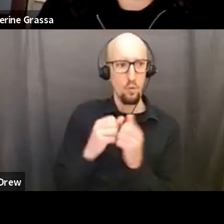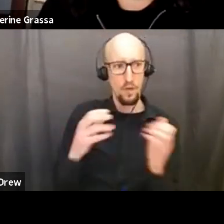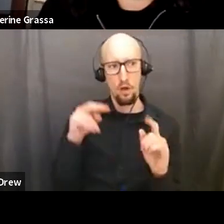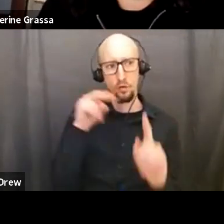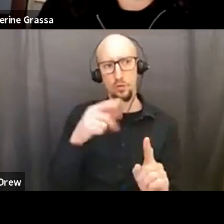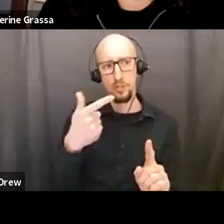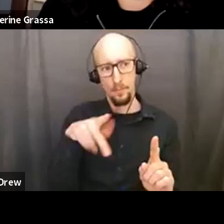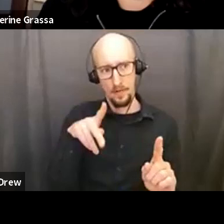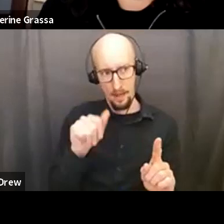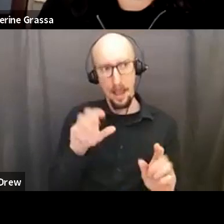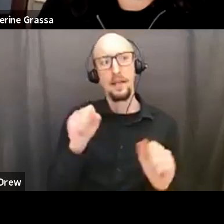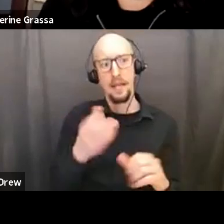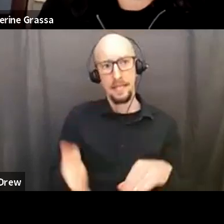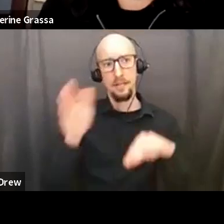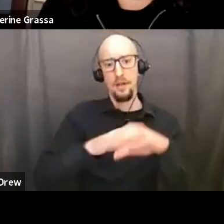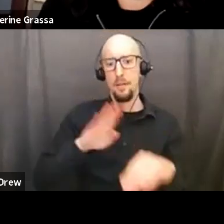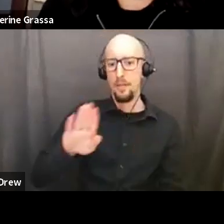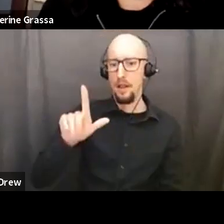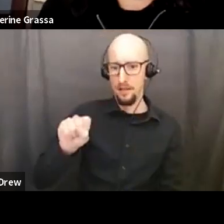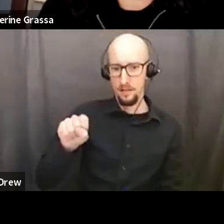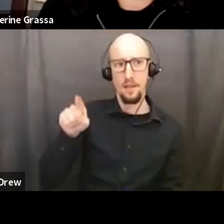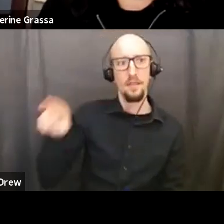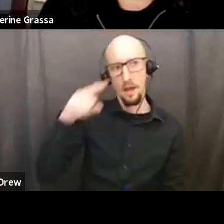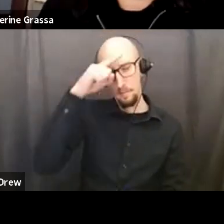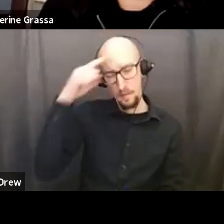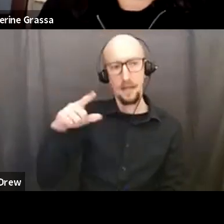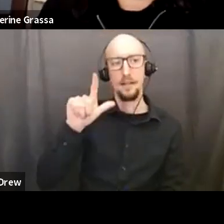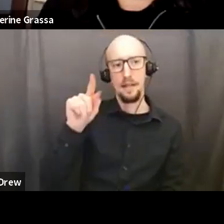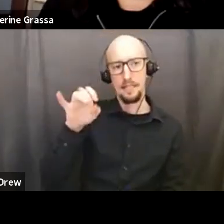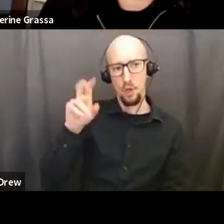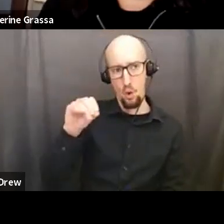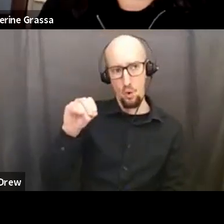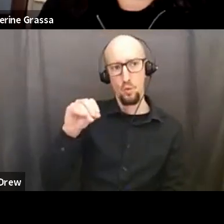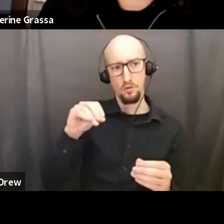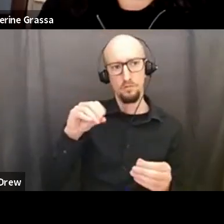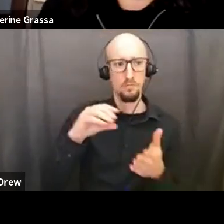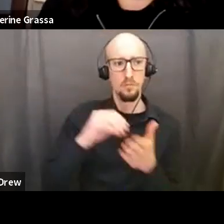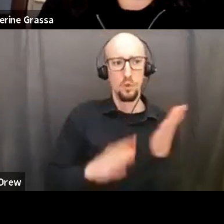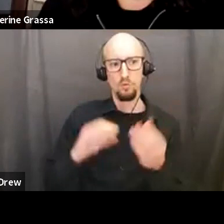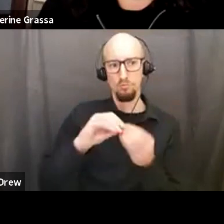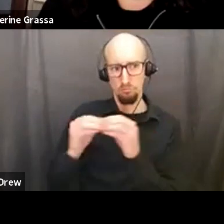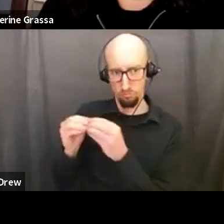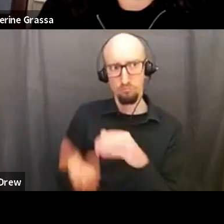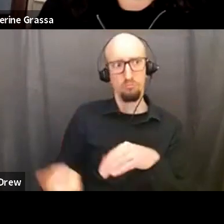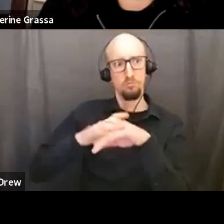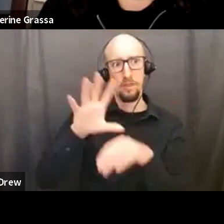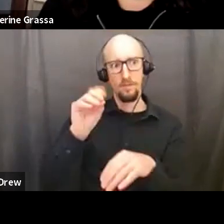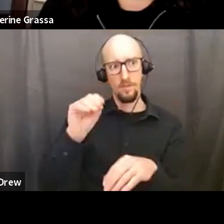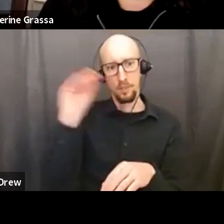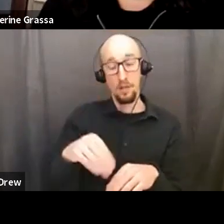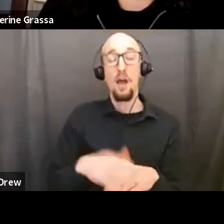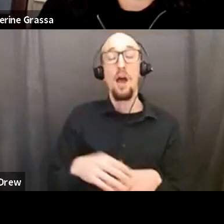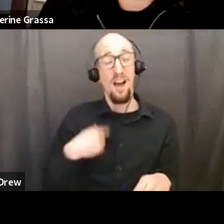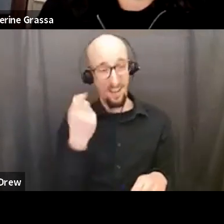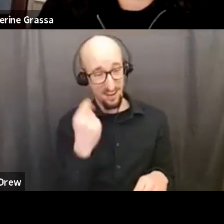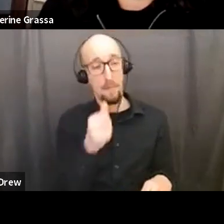GPA can increase Boston Latin schools' Black and Latino students by 50%. I understand that private schools